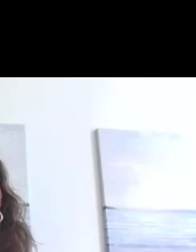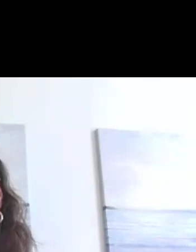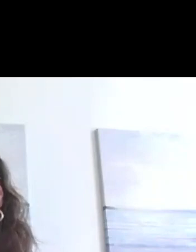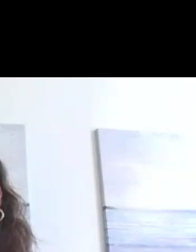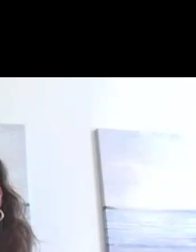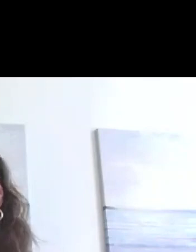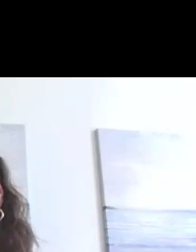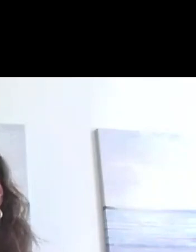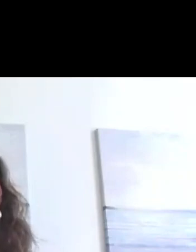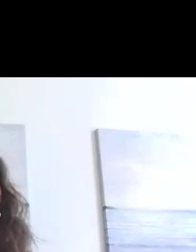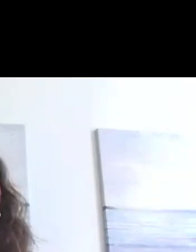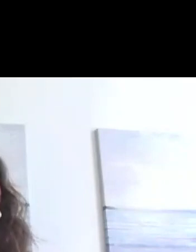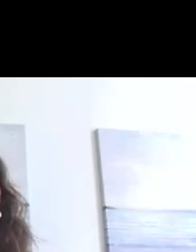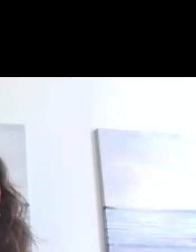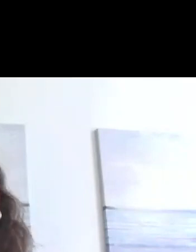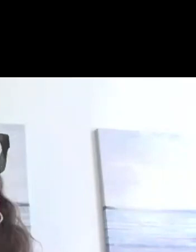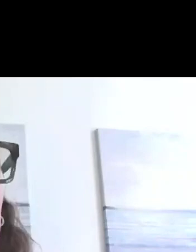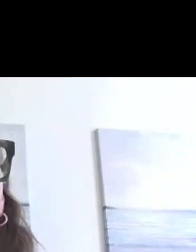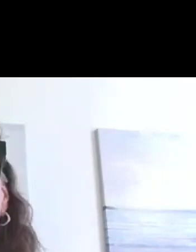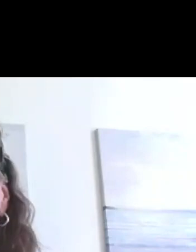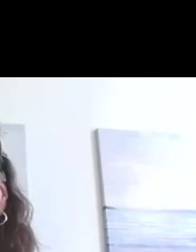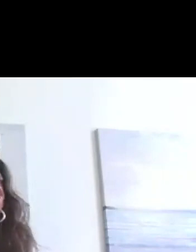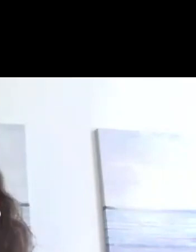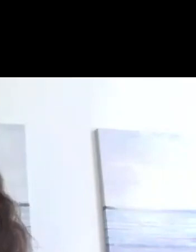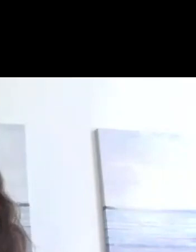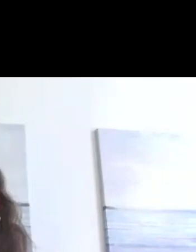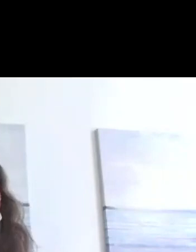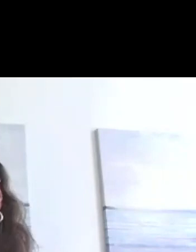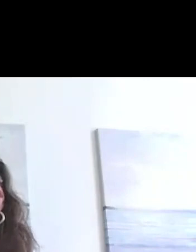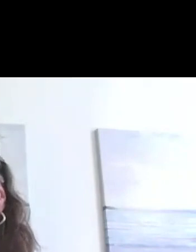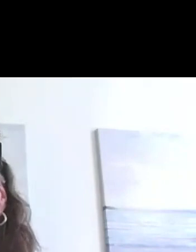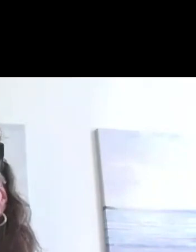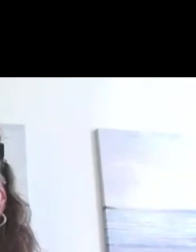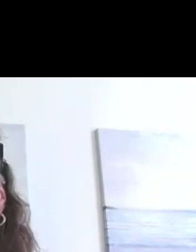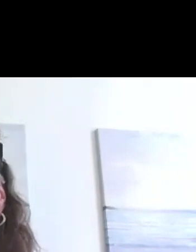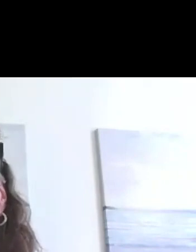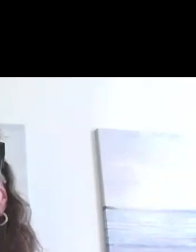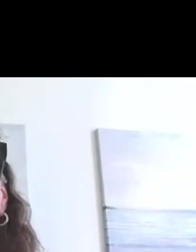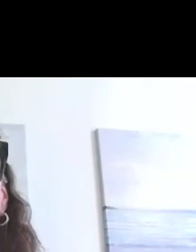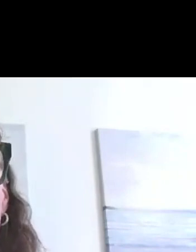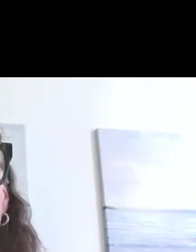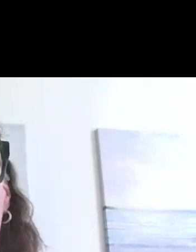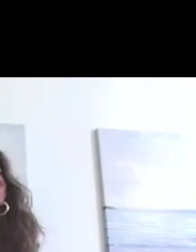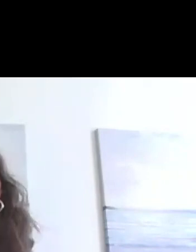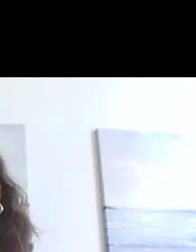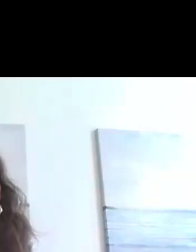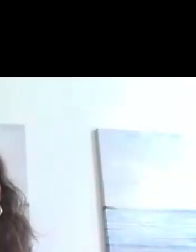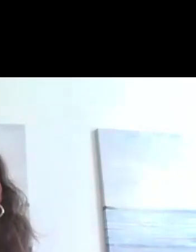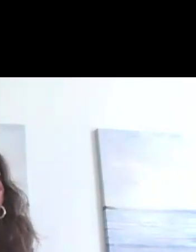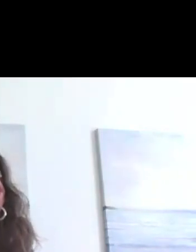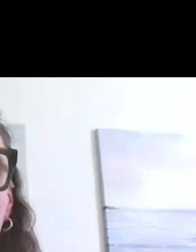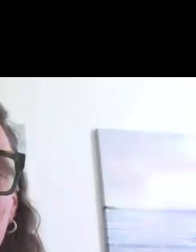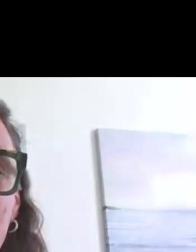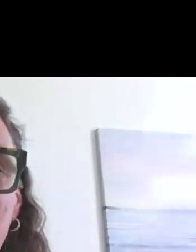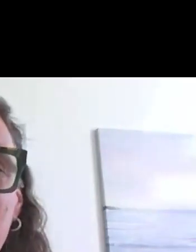and just echo in a month of gratitude. That's where we'll end up this month, in a day of Thanksgiving. Just want to express mine and